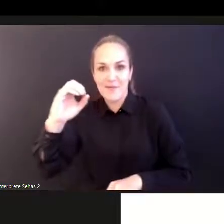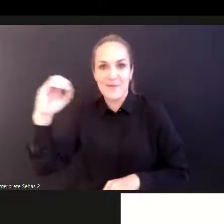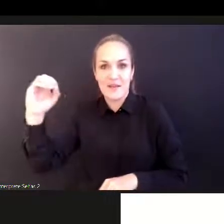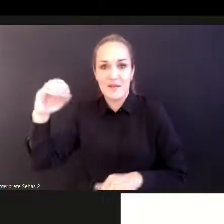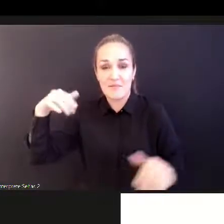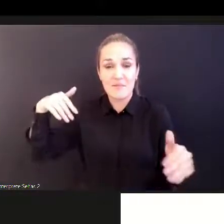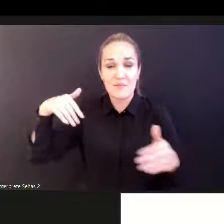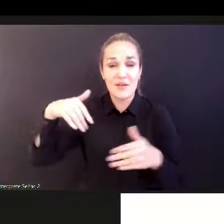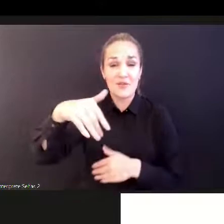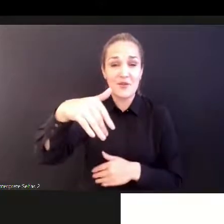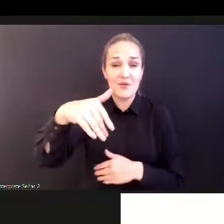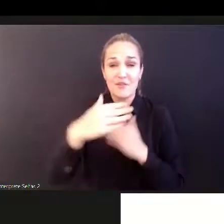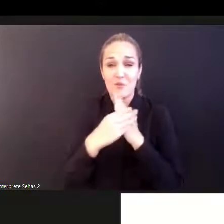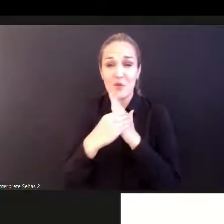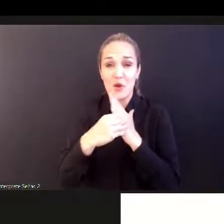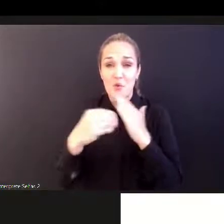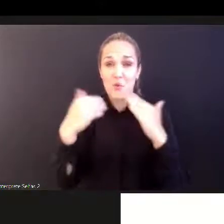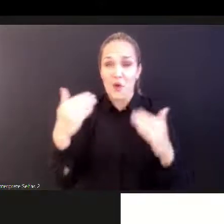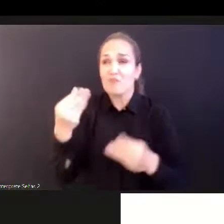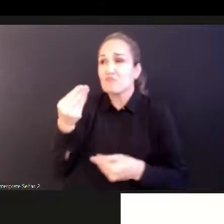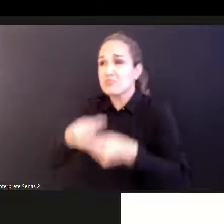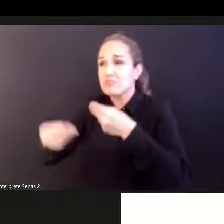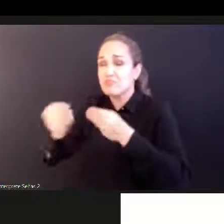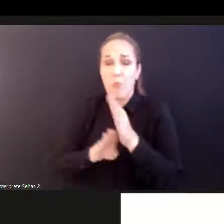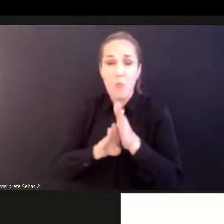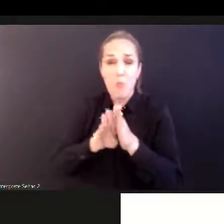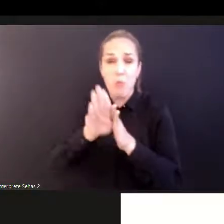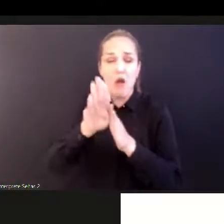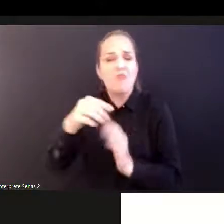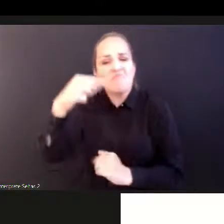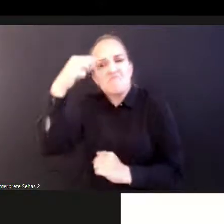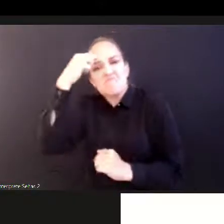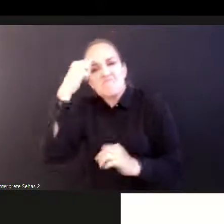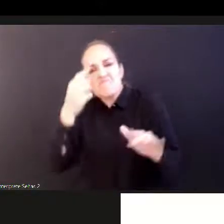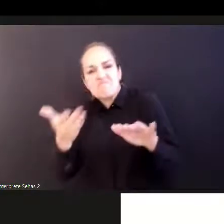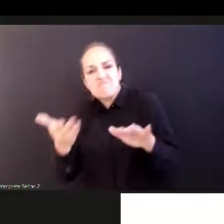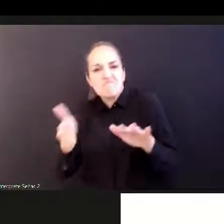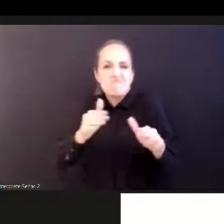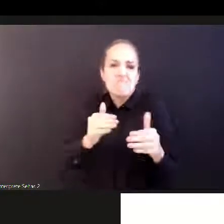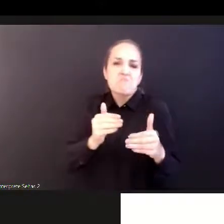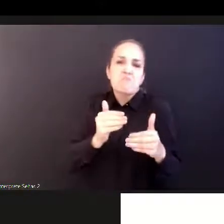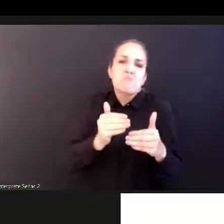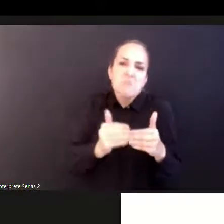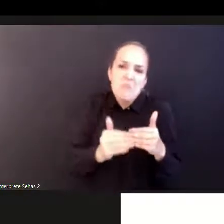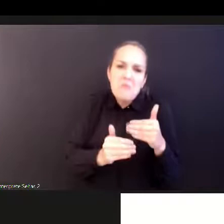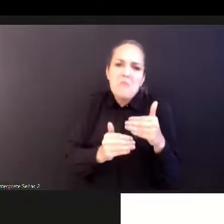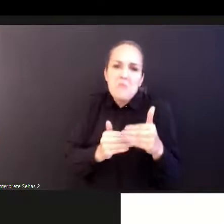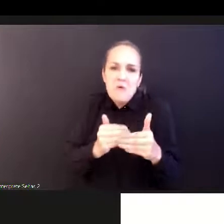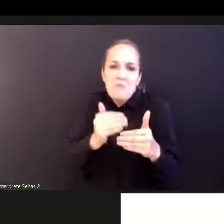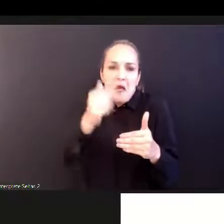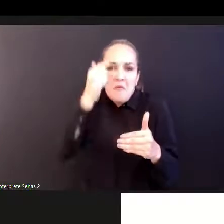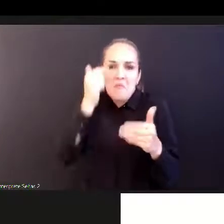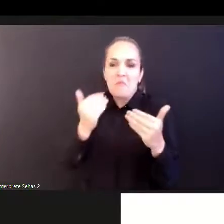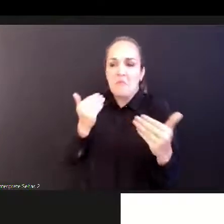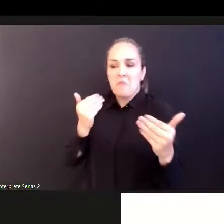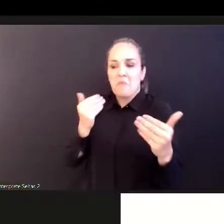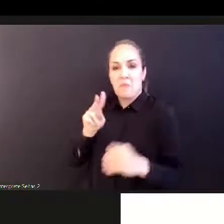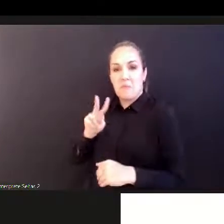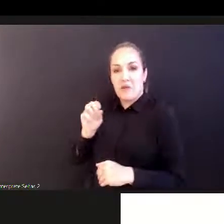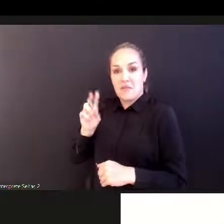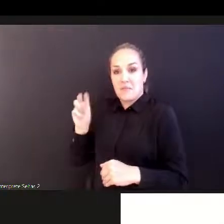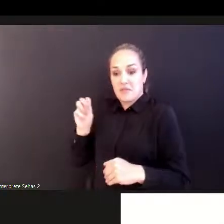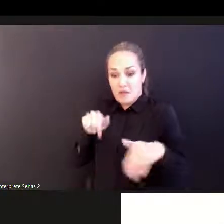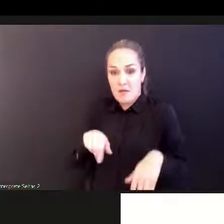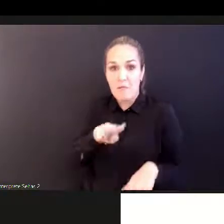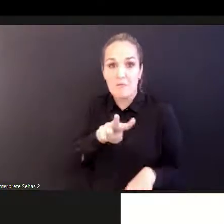probably a slowdown in the last year. We actually had a significant increase of the level of